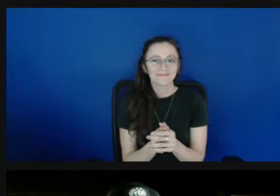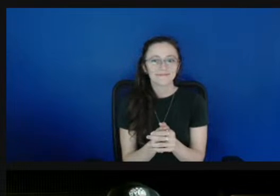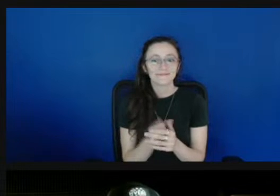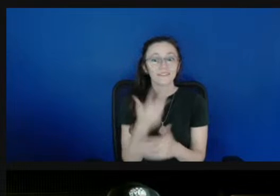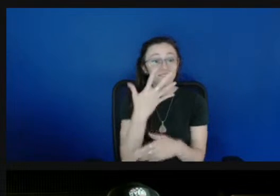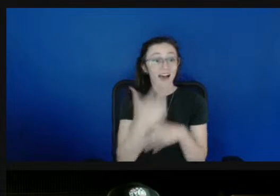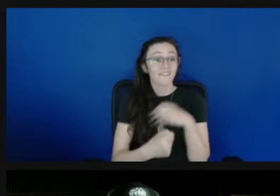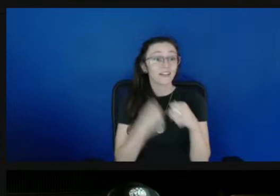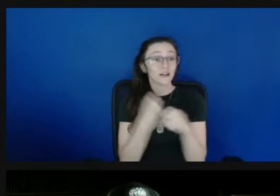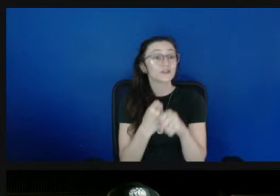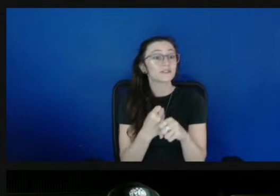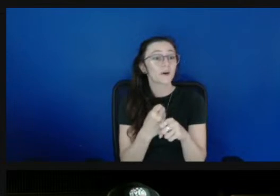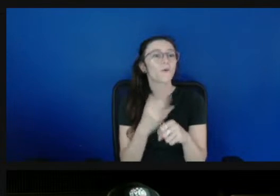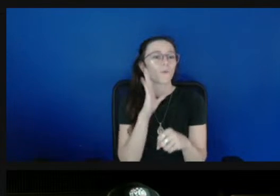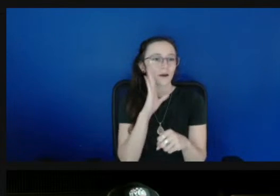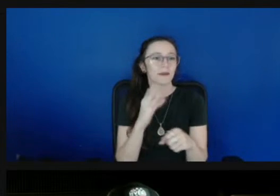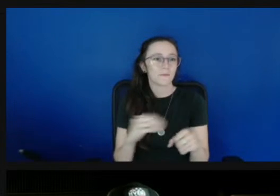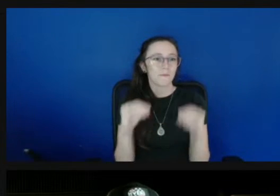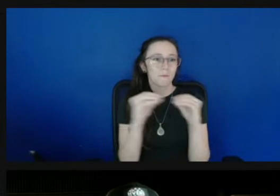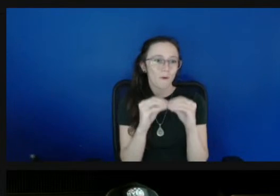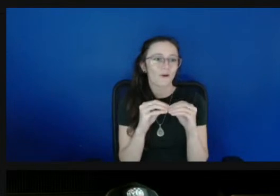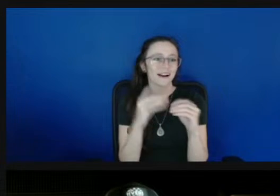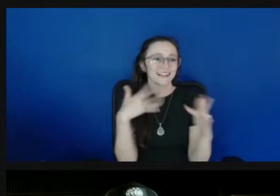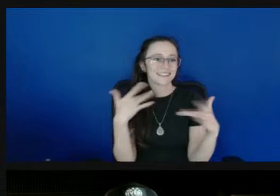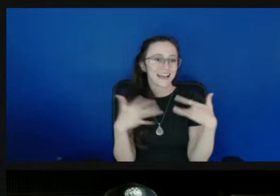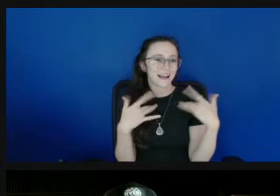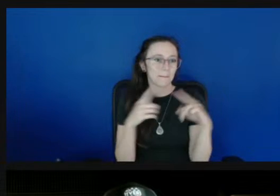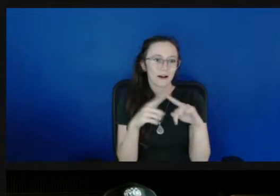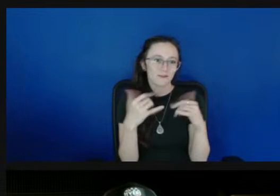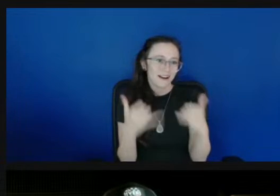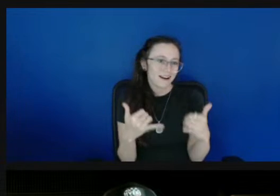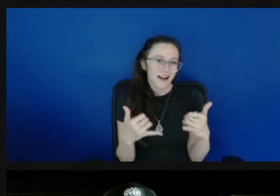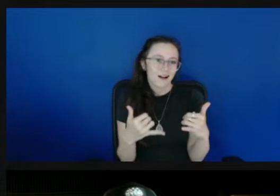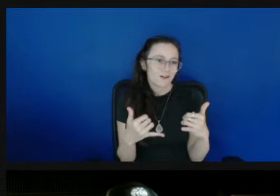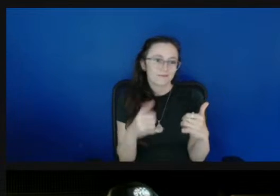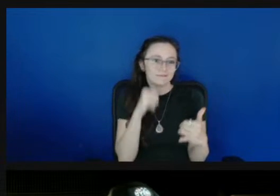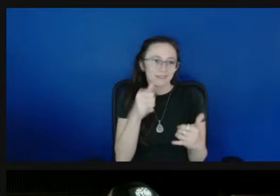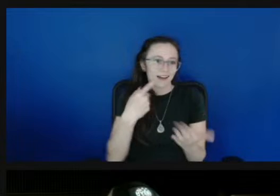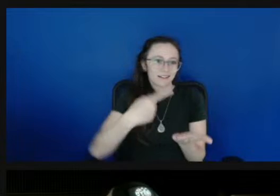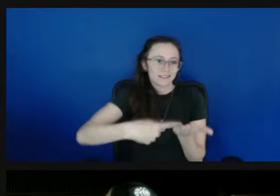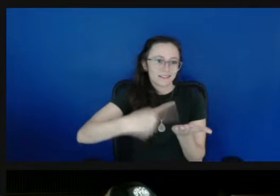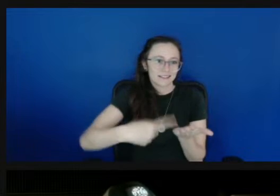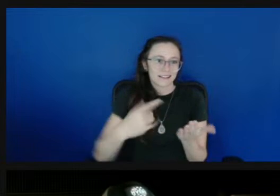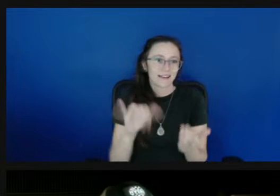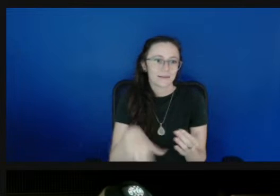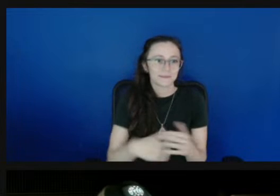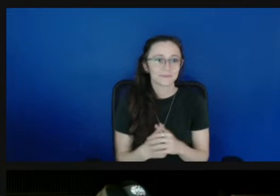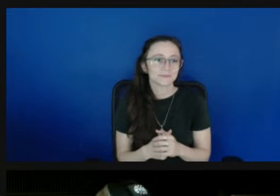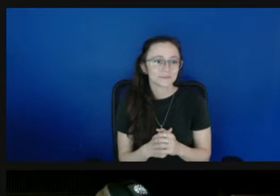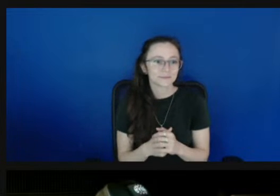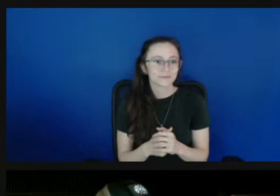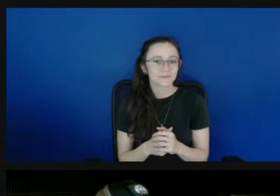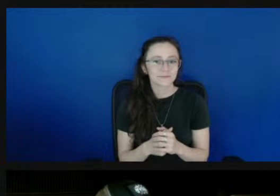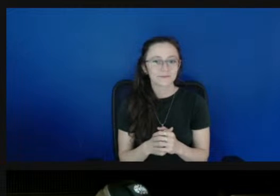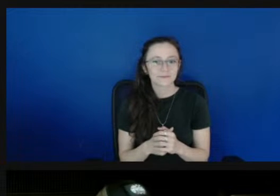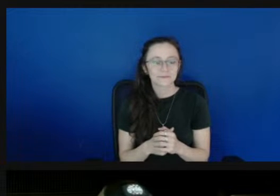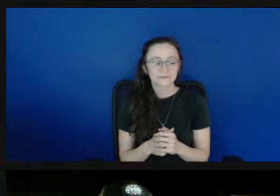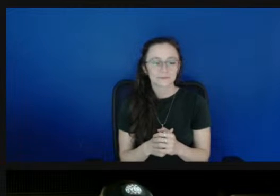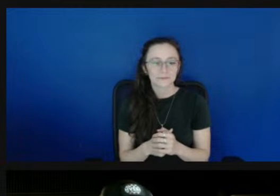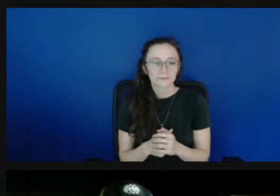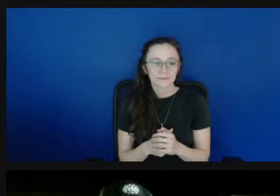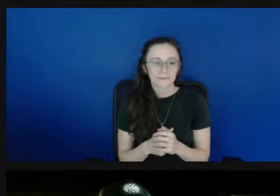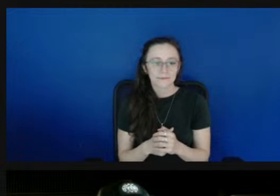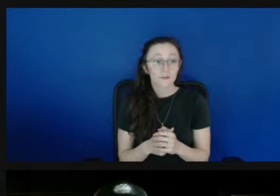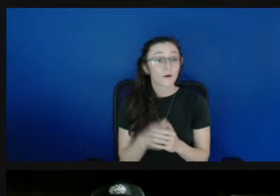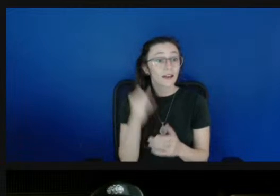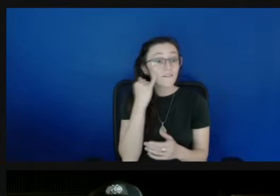it would be much more exciting, but I will leave that off for now, for today. So that's the first half, Dane. If we have any questions